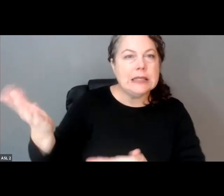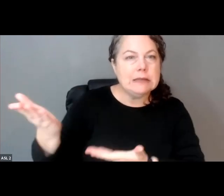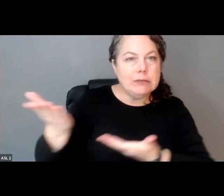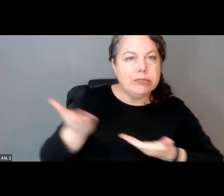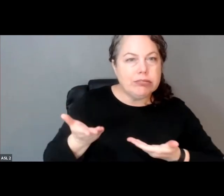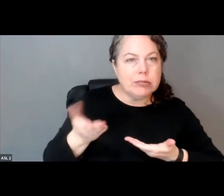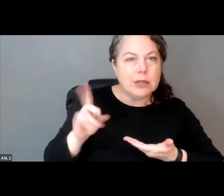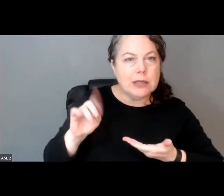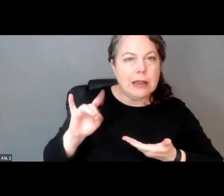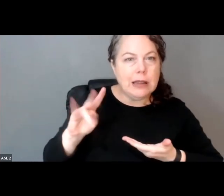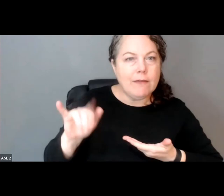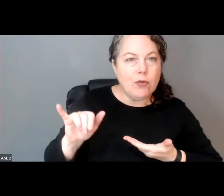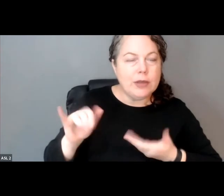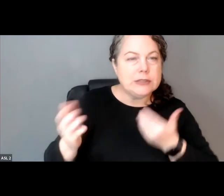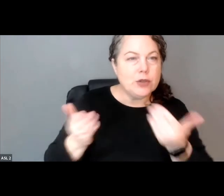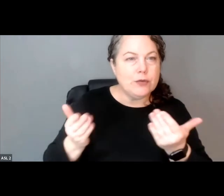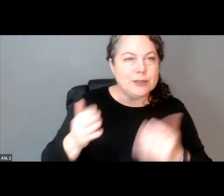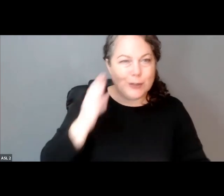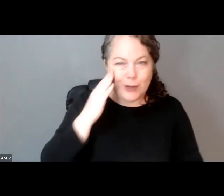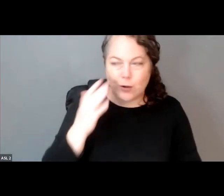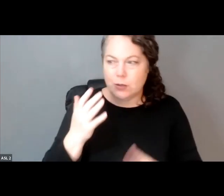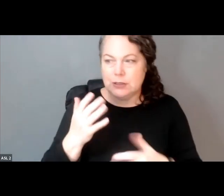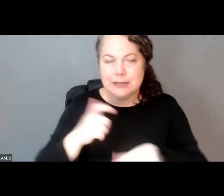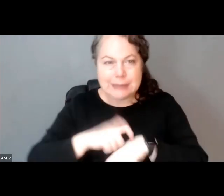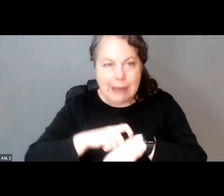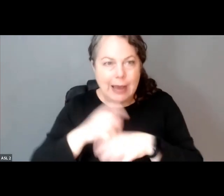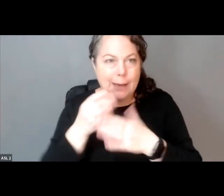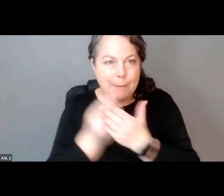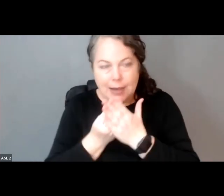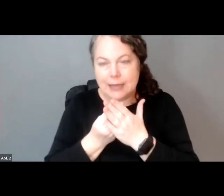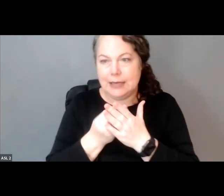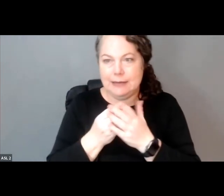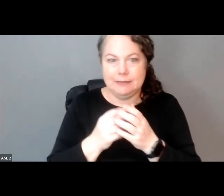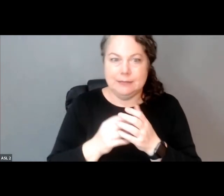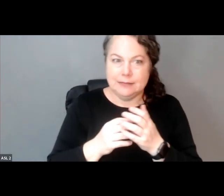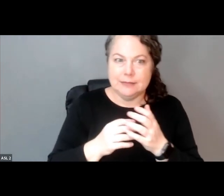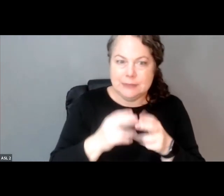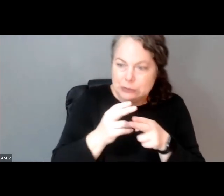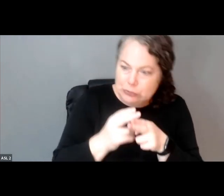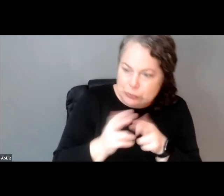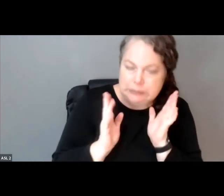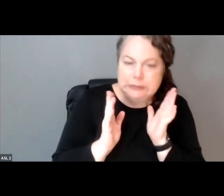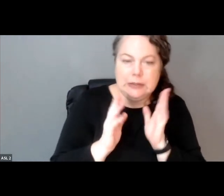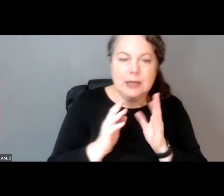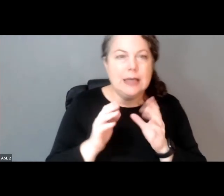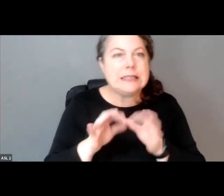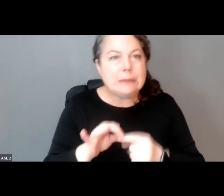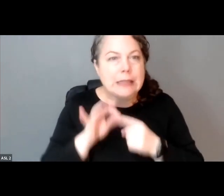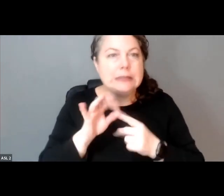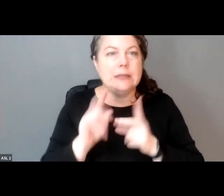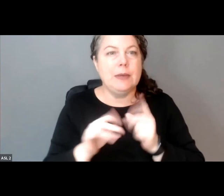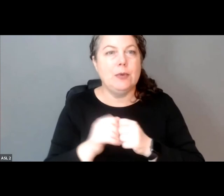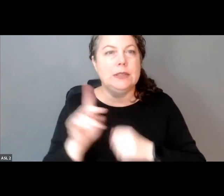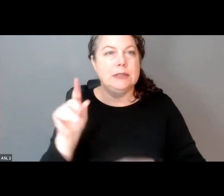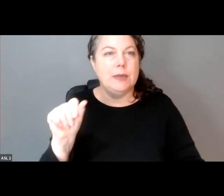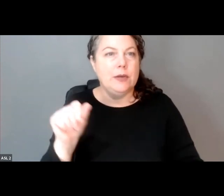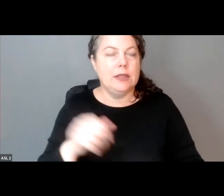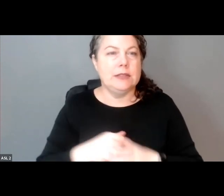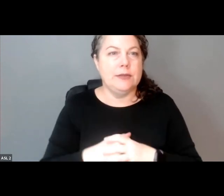and money, right? Things that are in short supply for everyone, especially people with disabilities. And